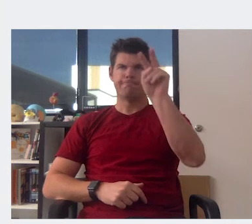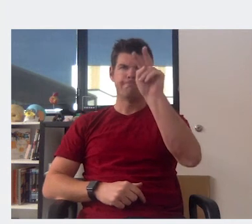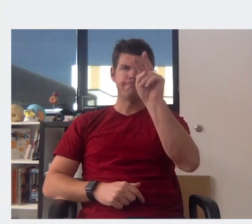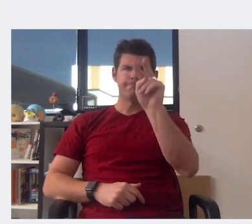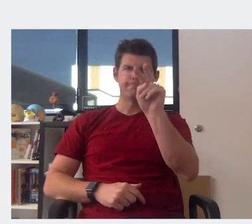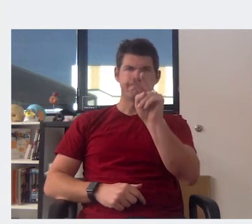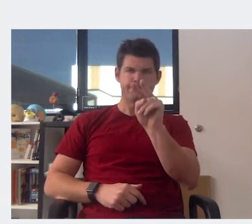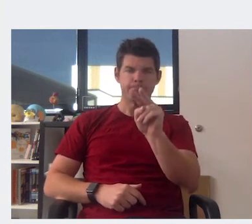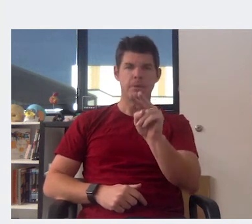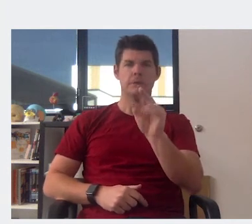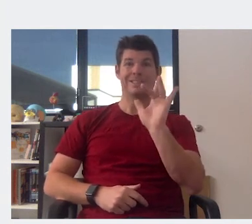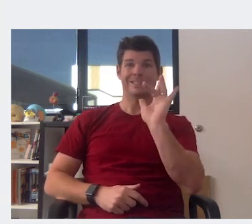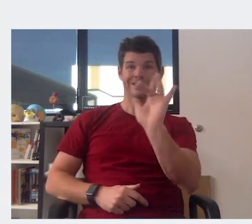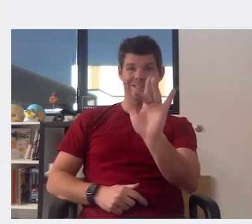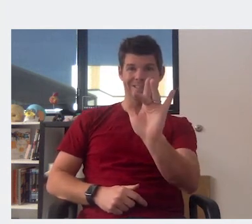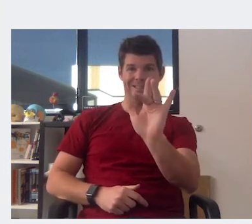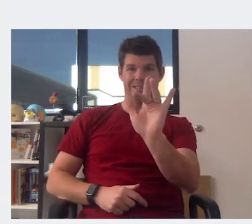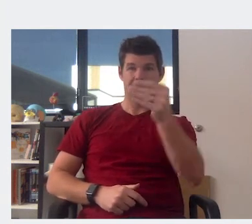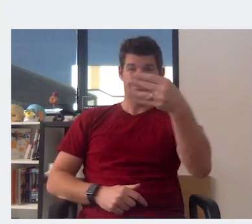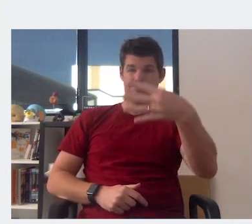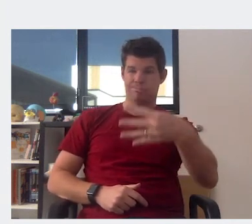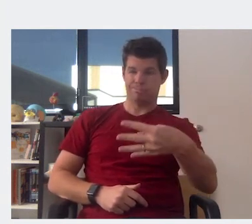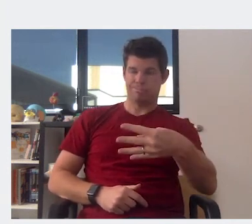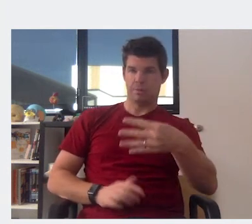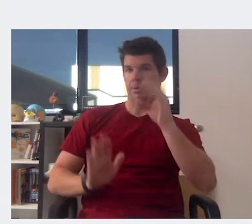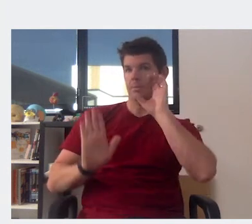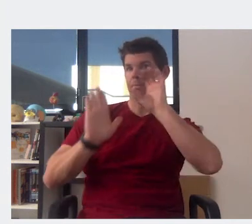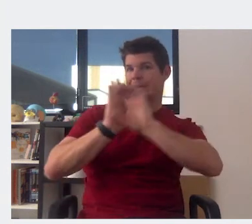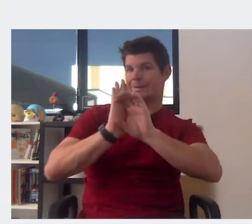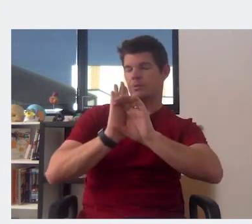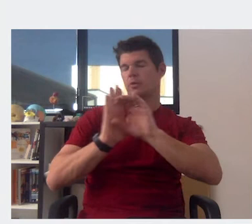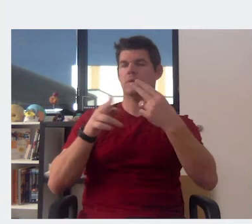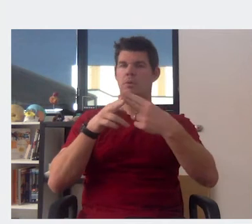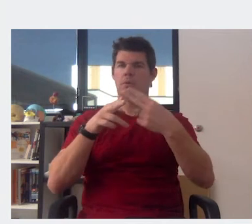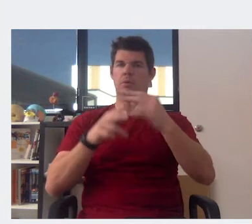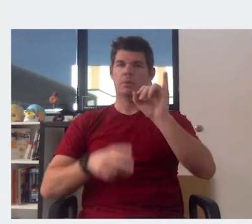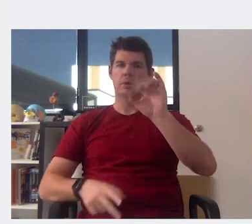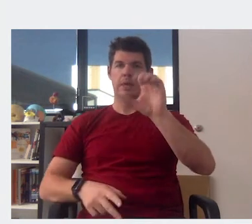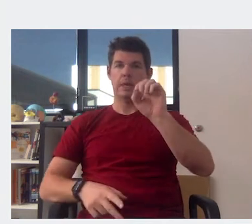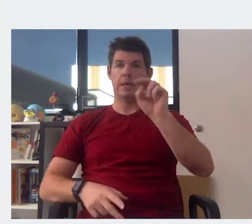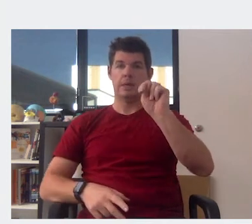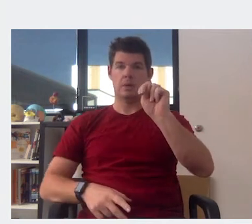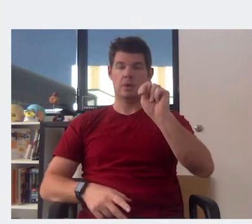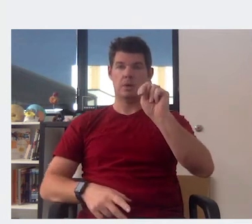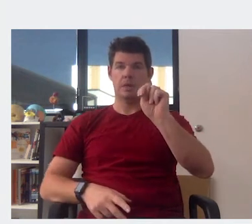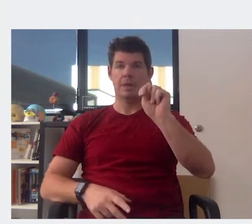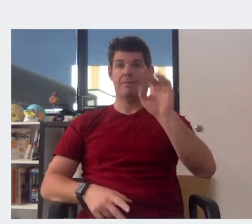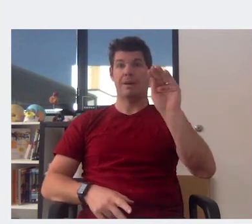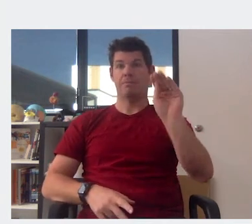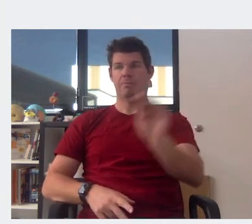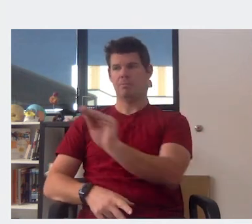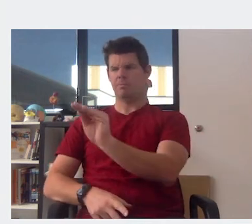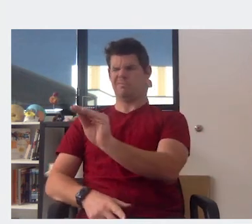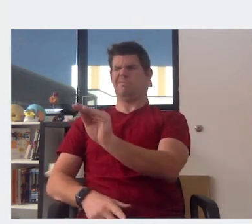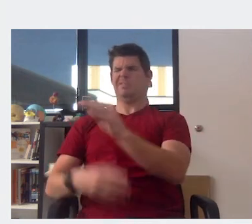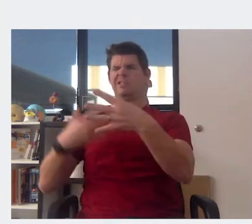I click on it, it places that block in the work area, but it's grayed out. It's grayed